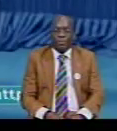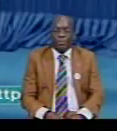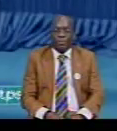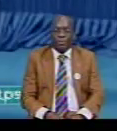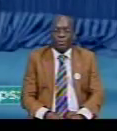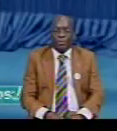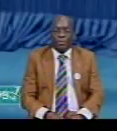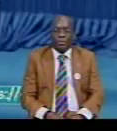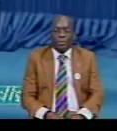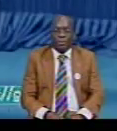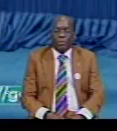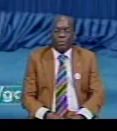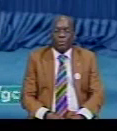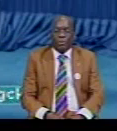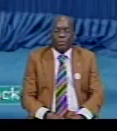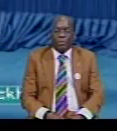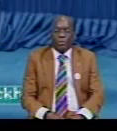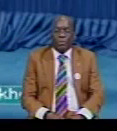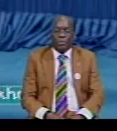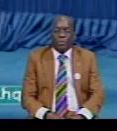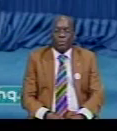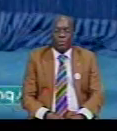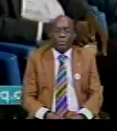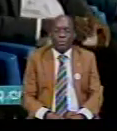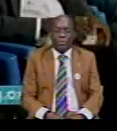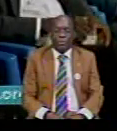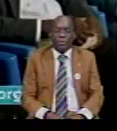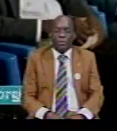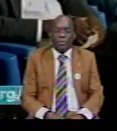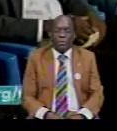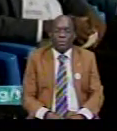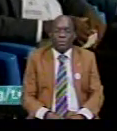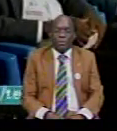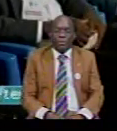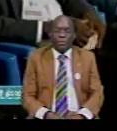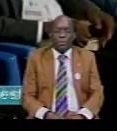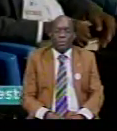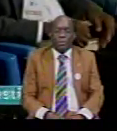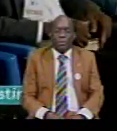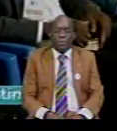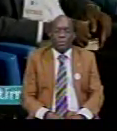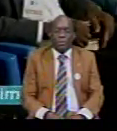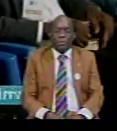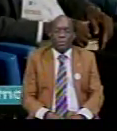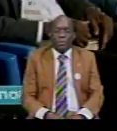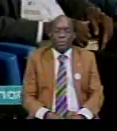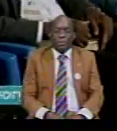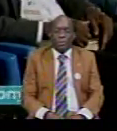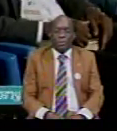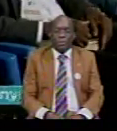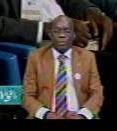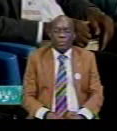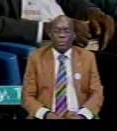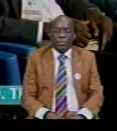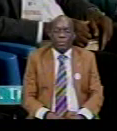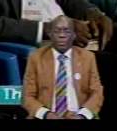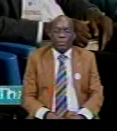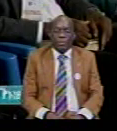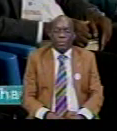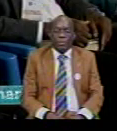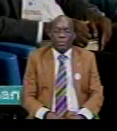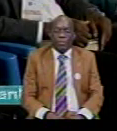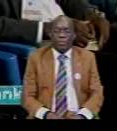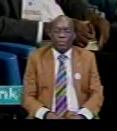that's 8 years ago, she had problem of vision. She couldn't see very well, the high